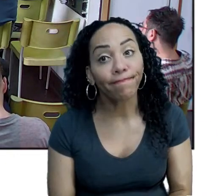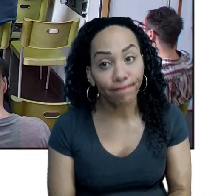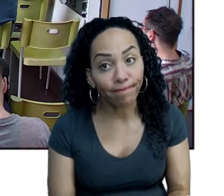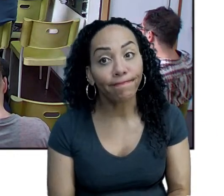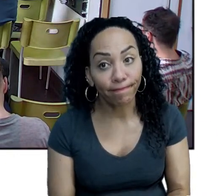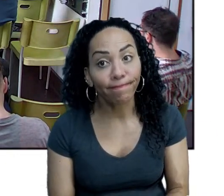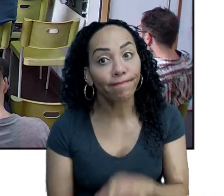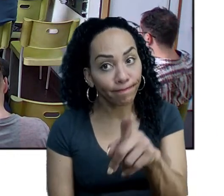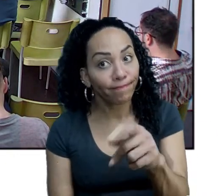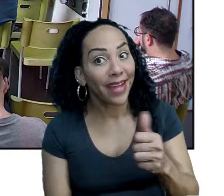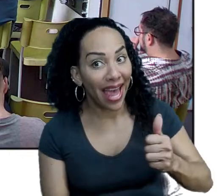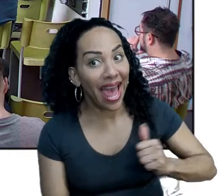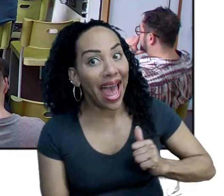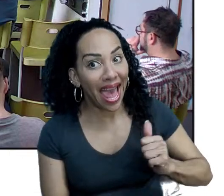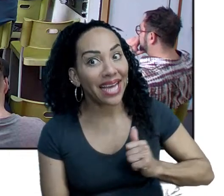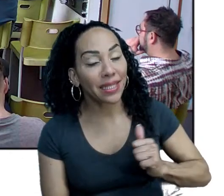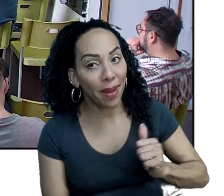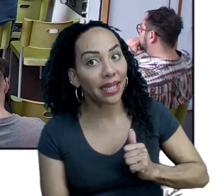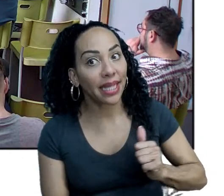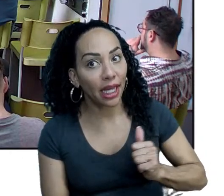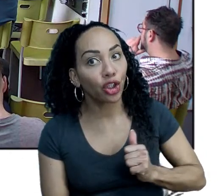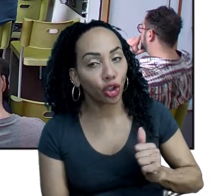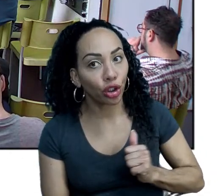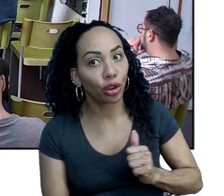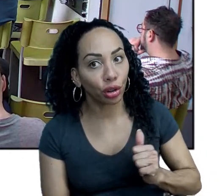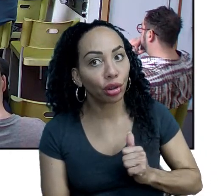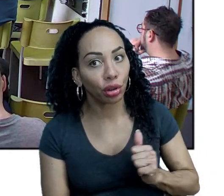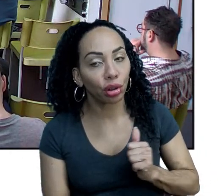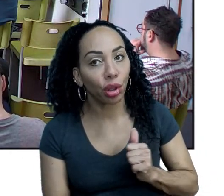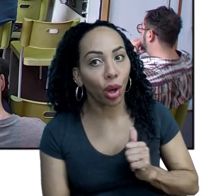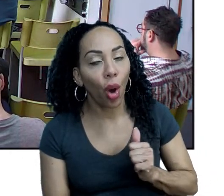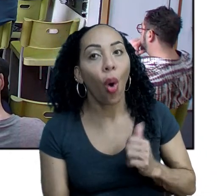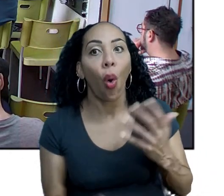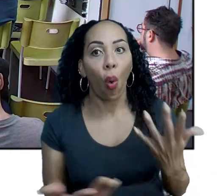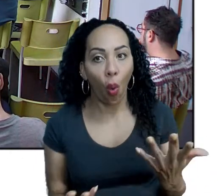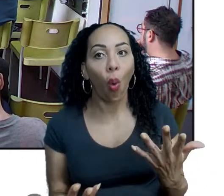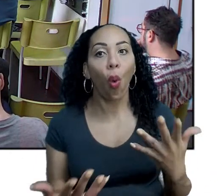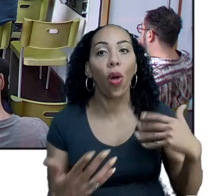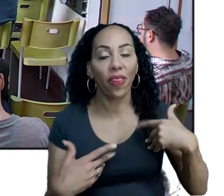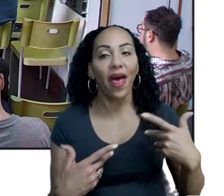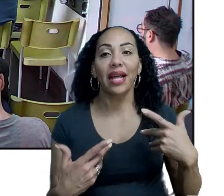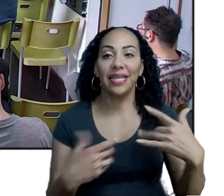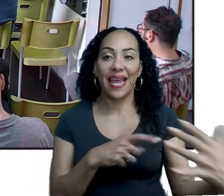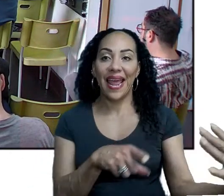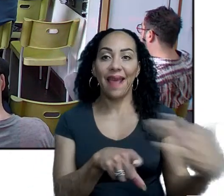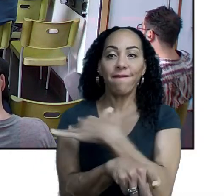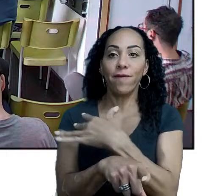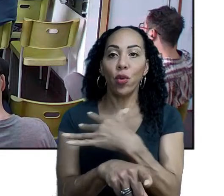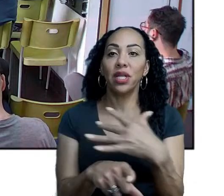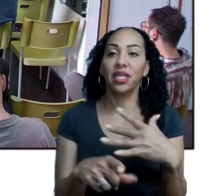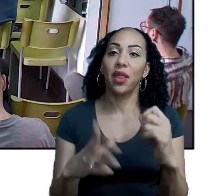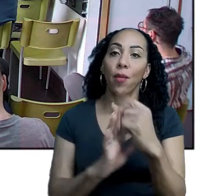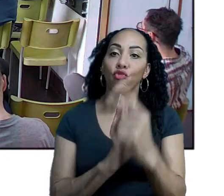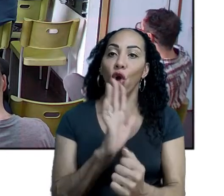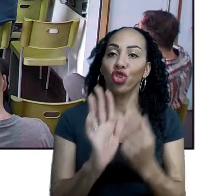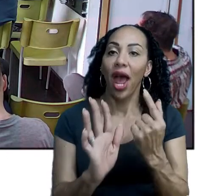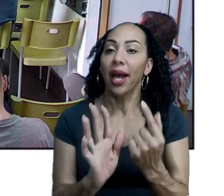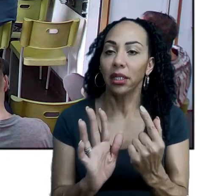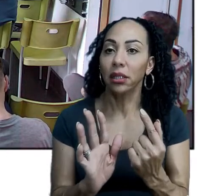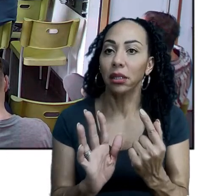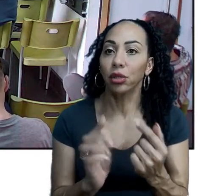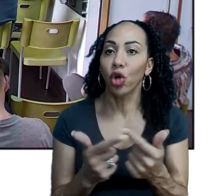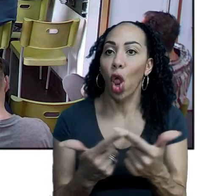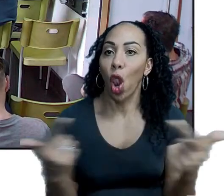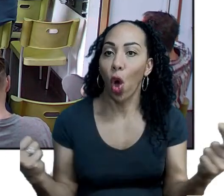is a very different world, and I think how we approached that was that we made everything a conversation as well. You know,